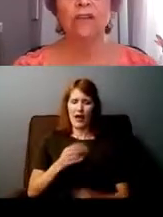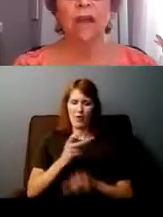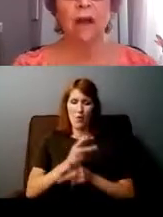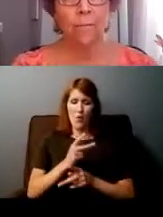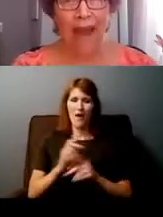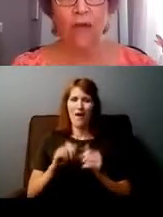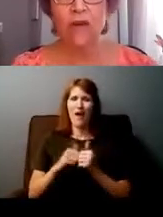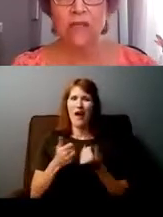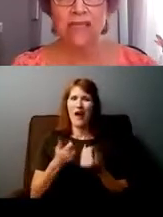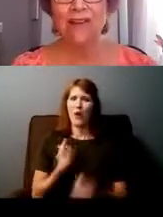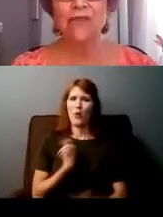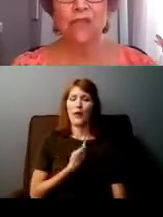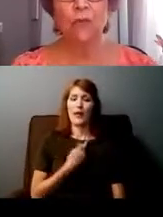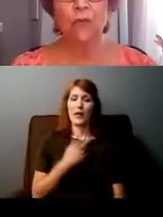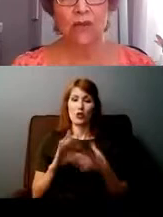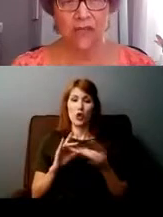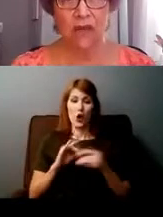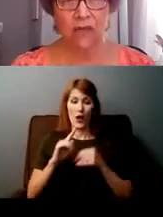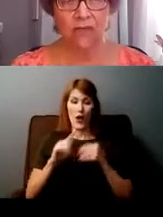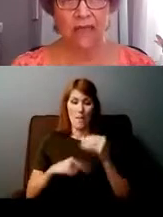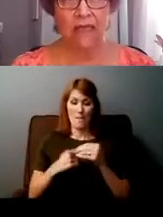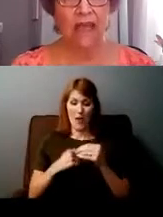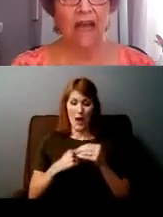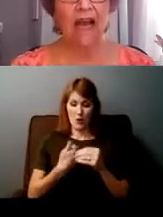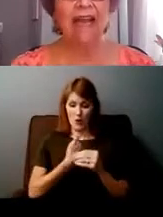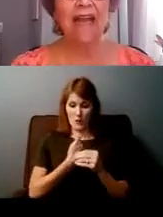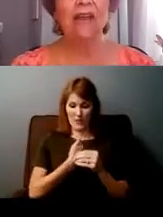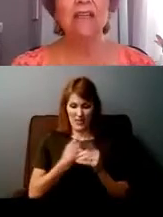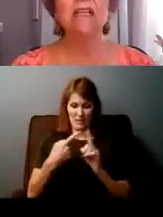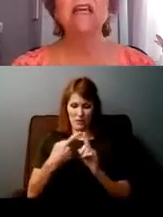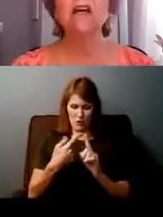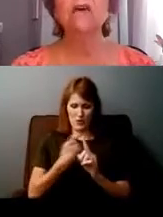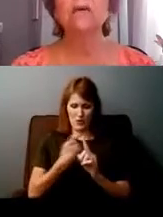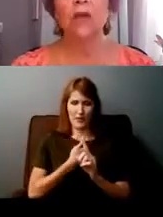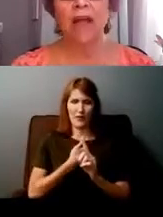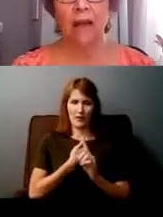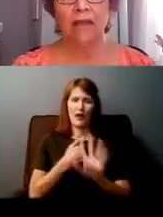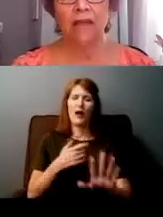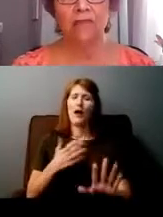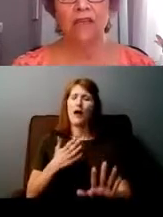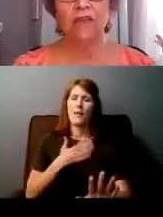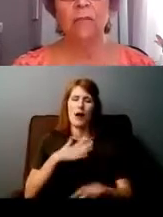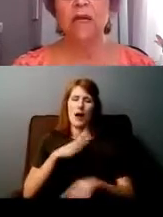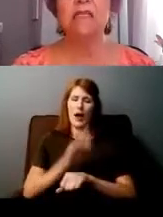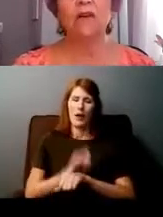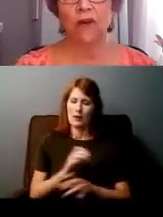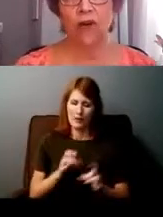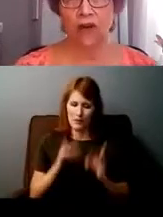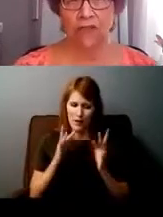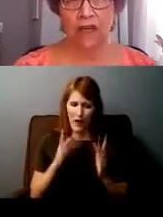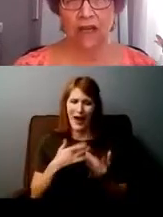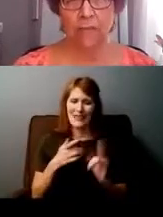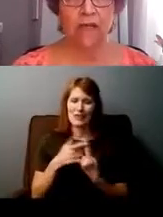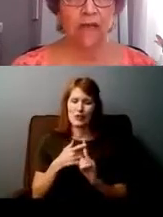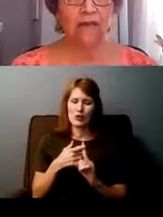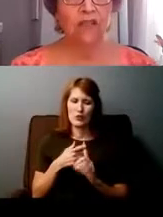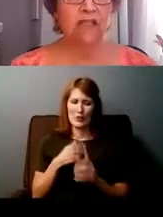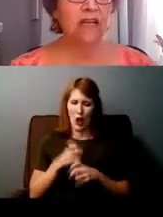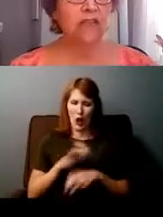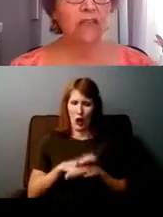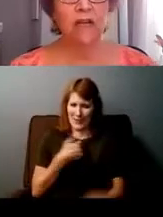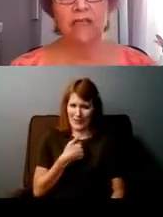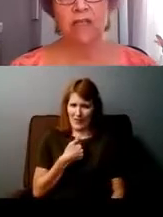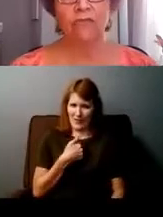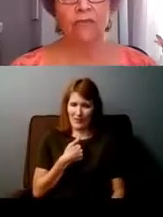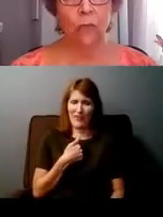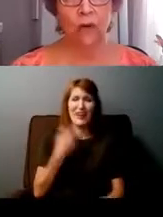talk about ourselves to ourselves. I have a terrible habit of giving myself a hard time. I've just had